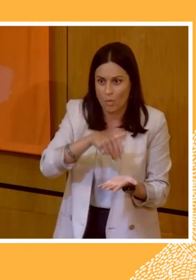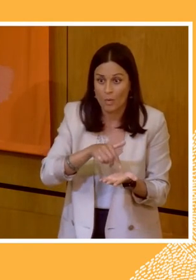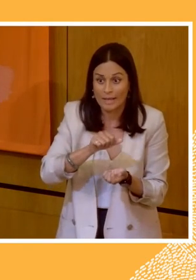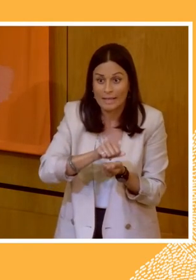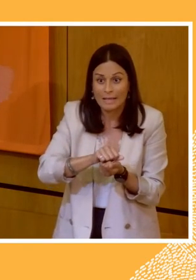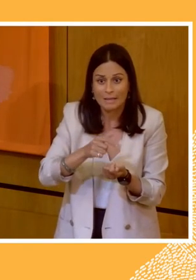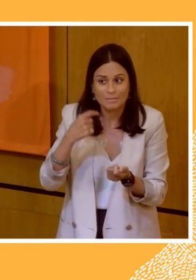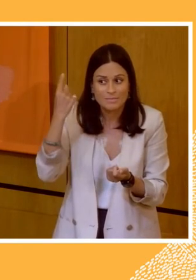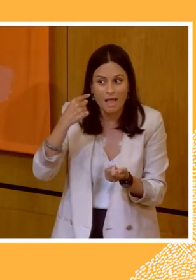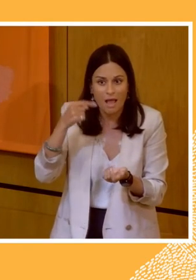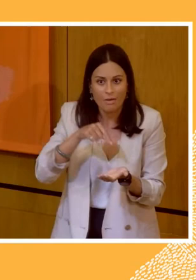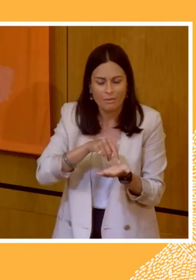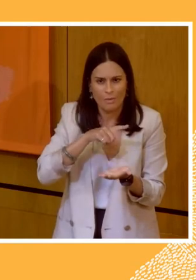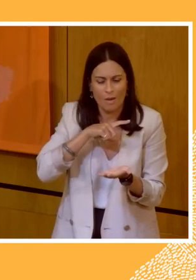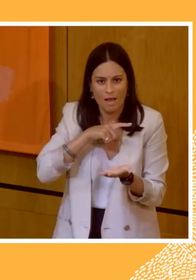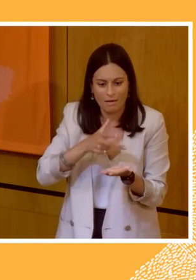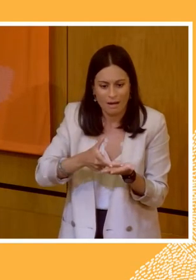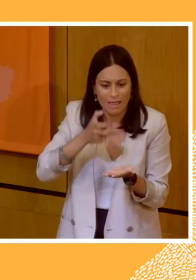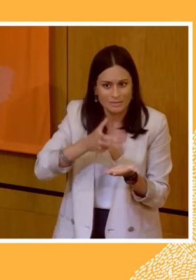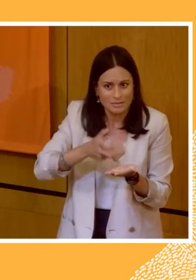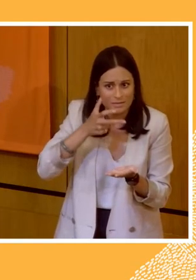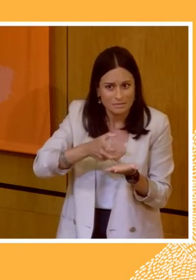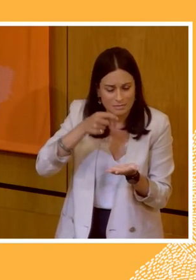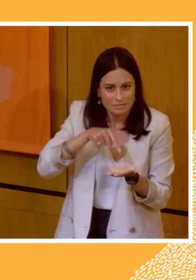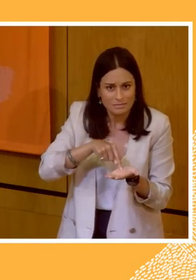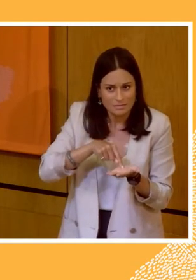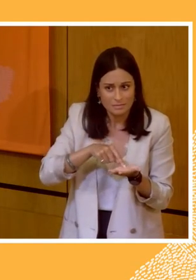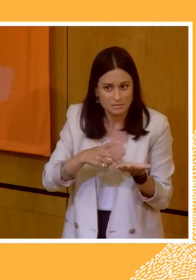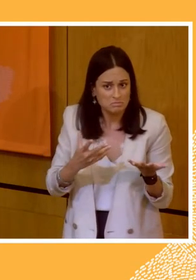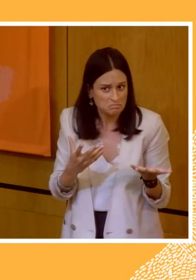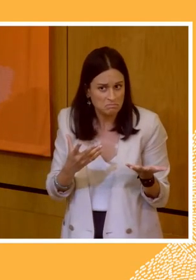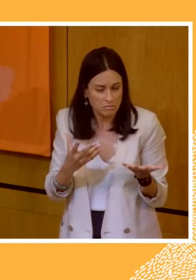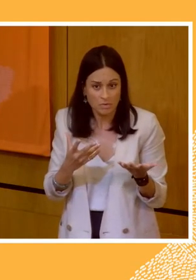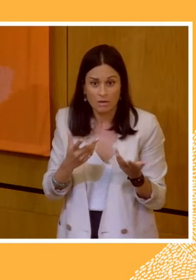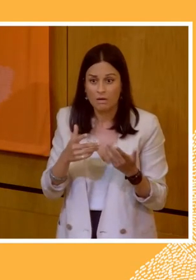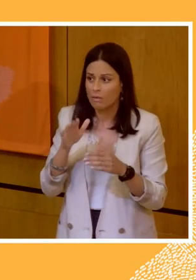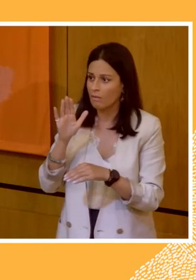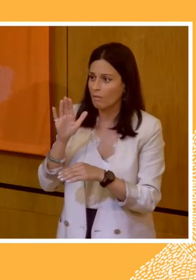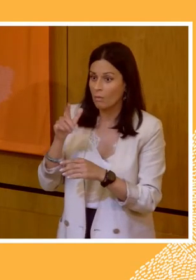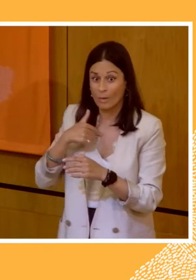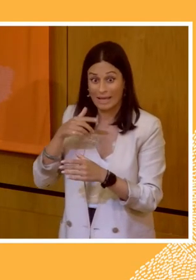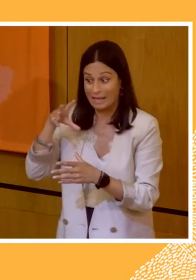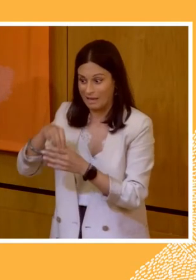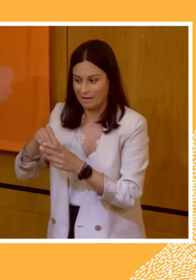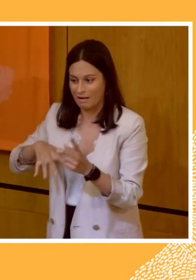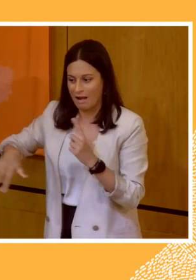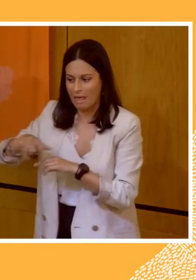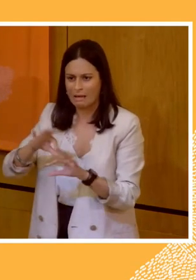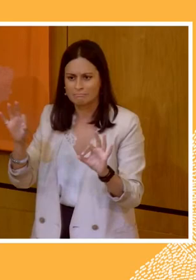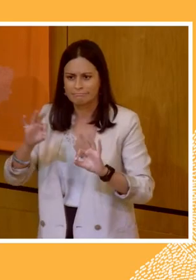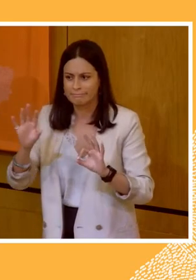sounds so that we can listen even with outside of our land.